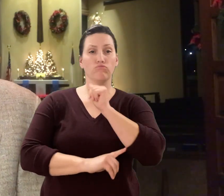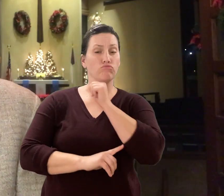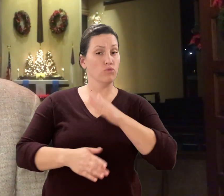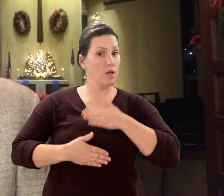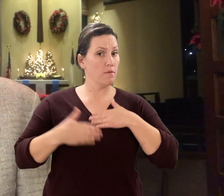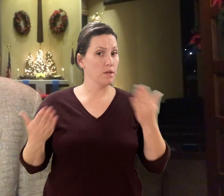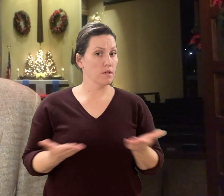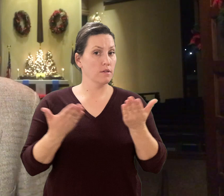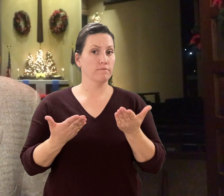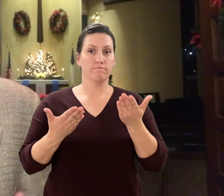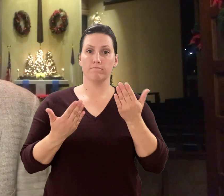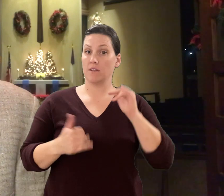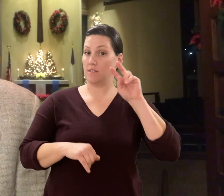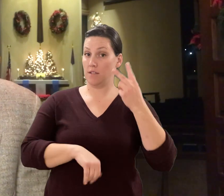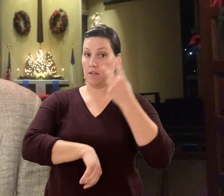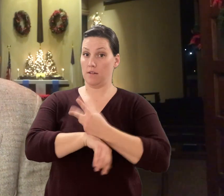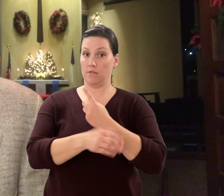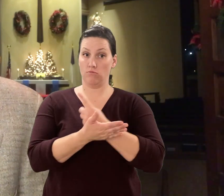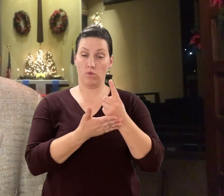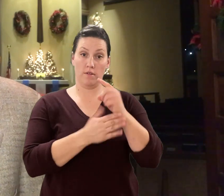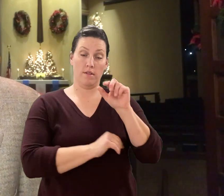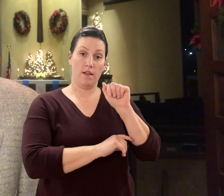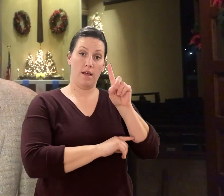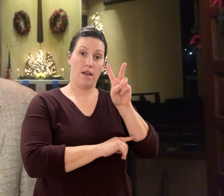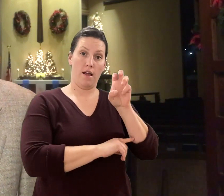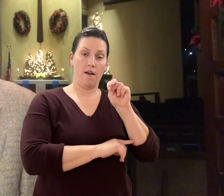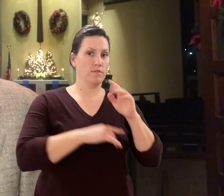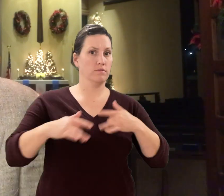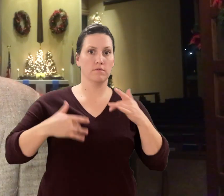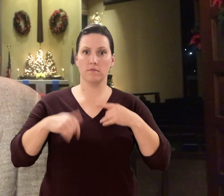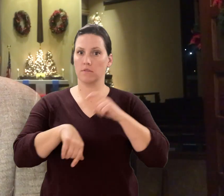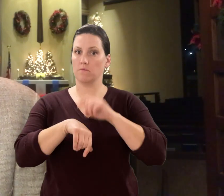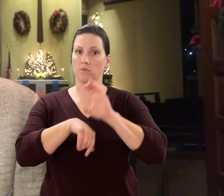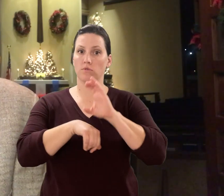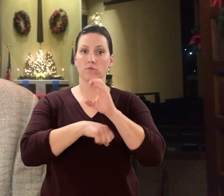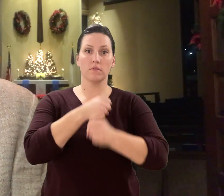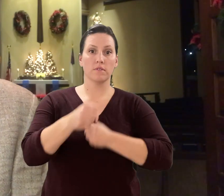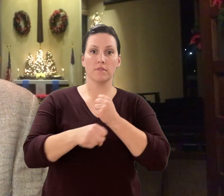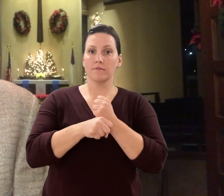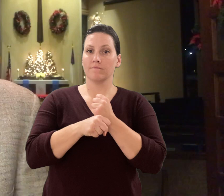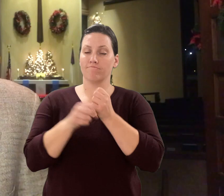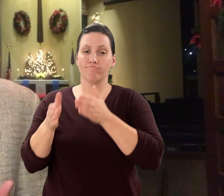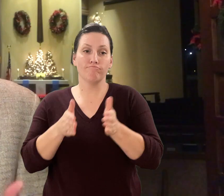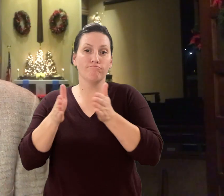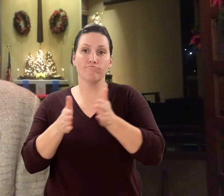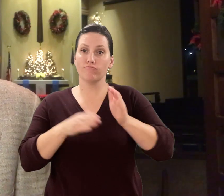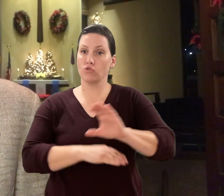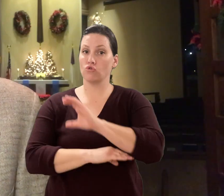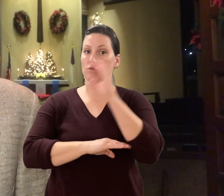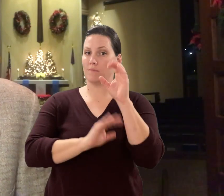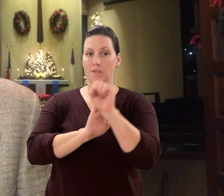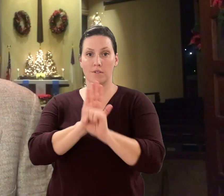week of Advent. It's an exciting time in the church year as we are preparing for the approaching Christmas season. We are